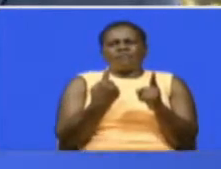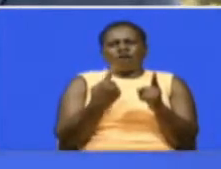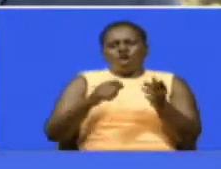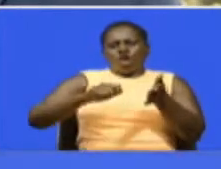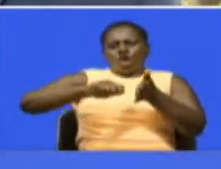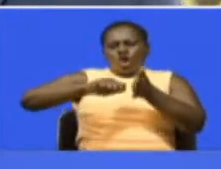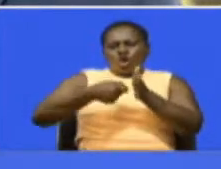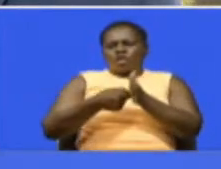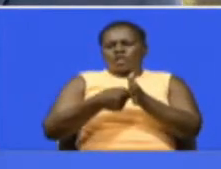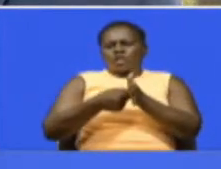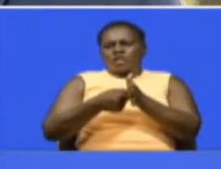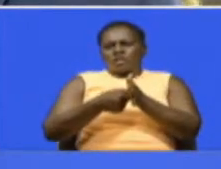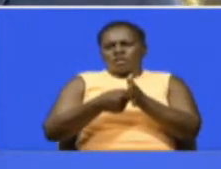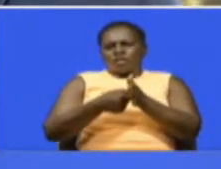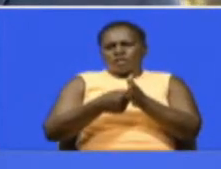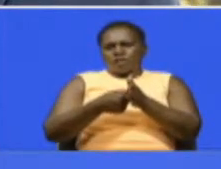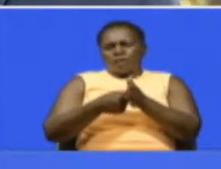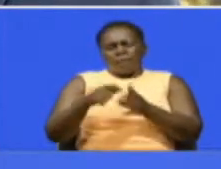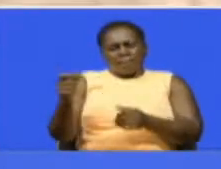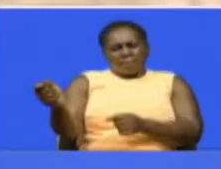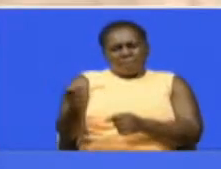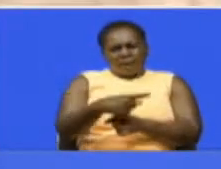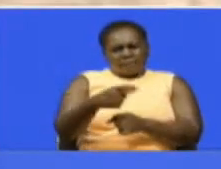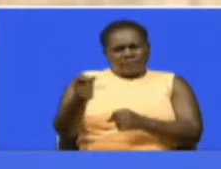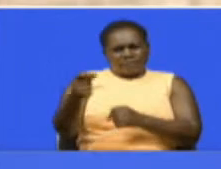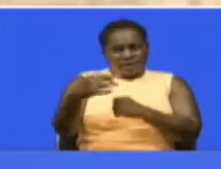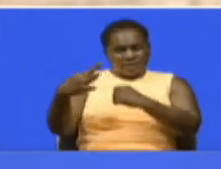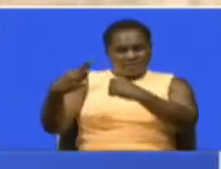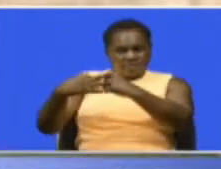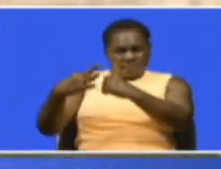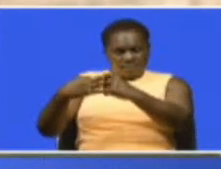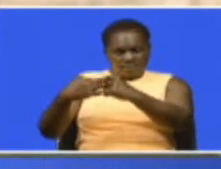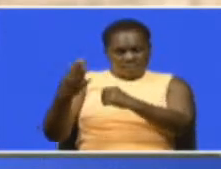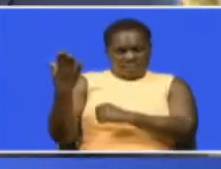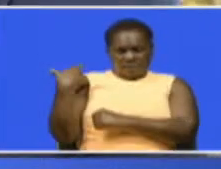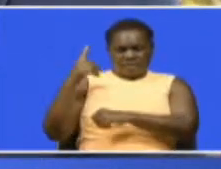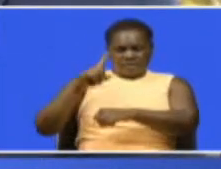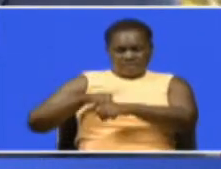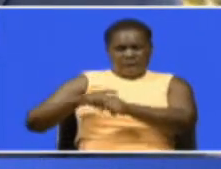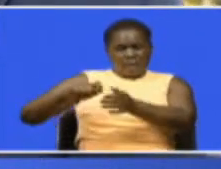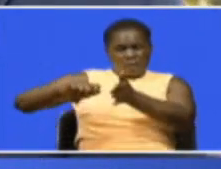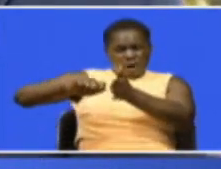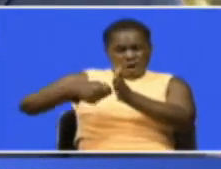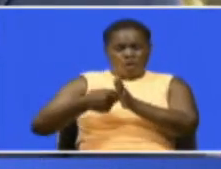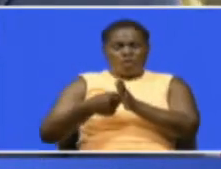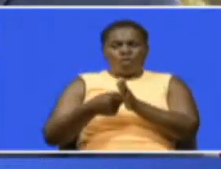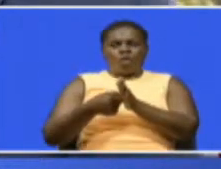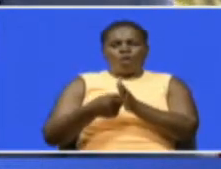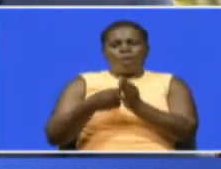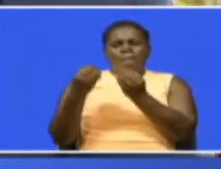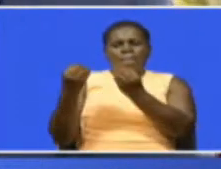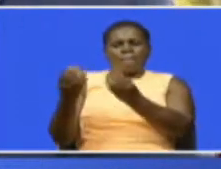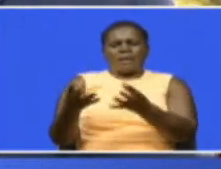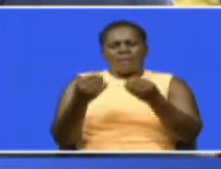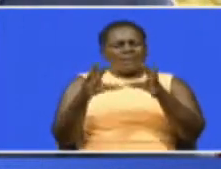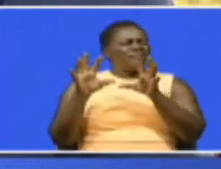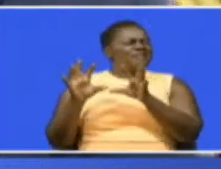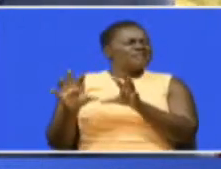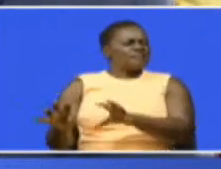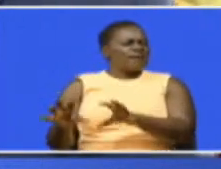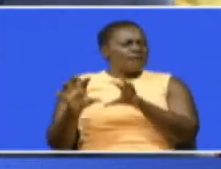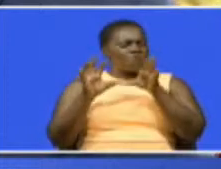in for the last 8 months. During which period, many Kenyans have